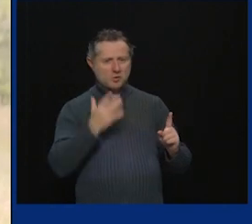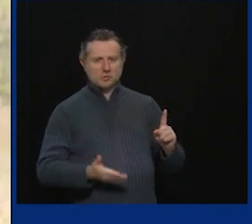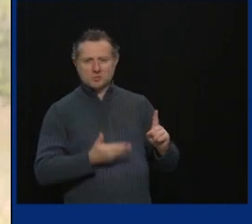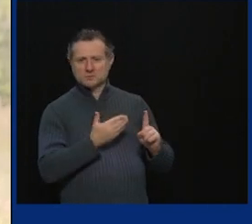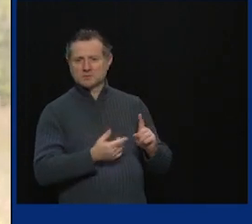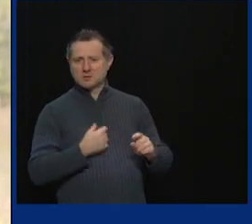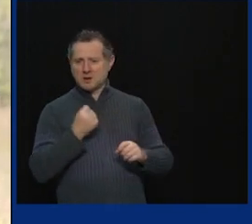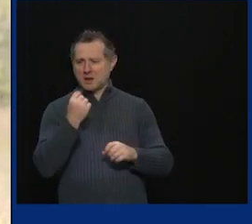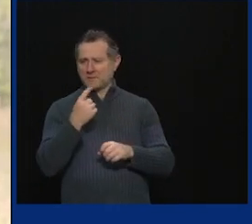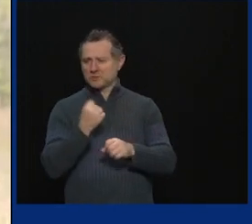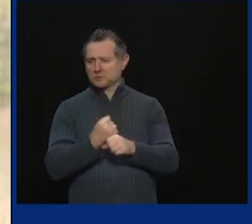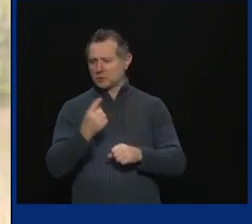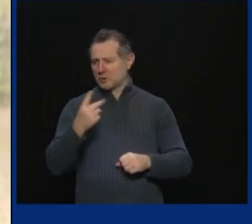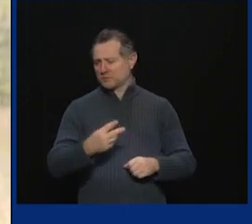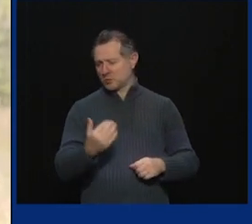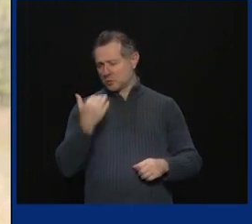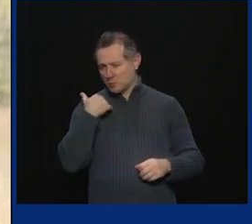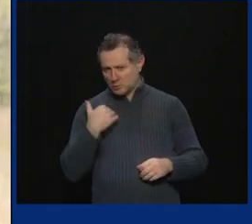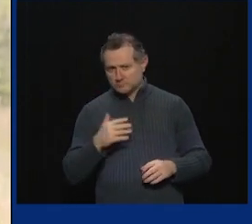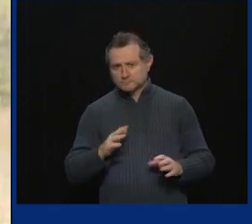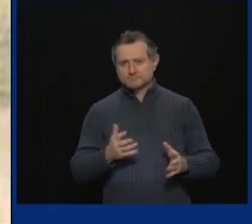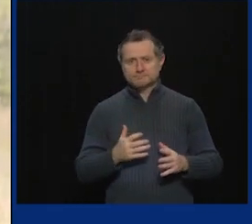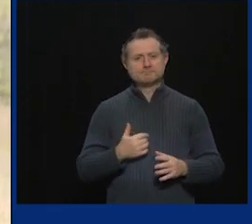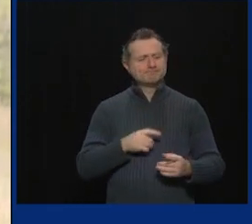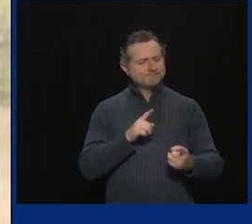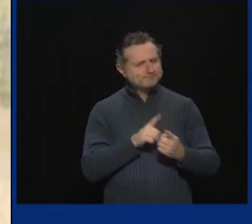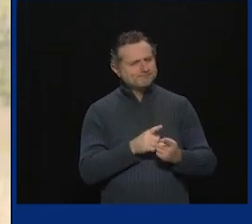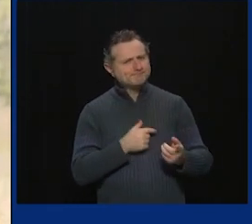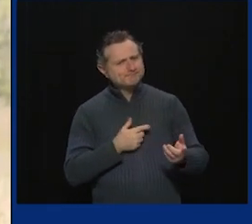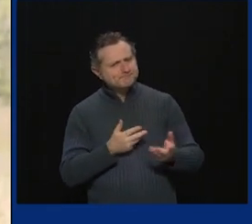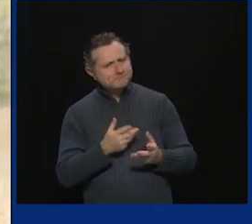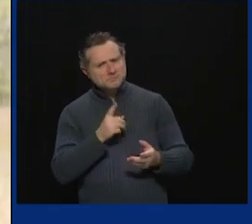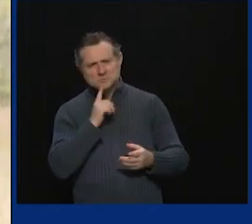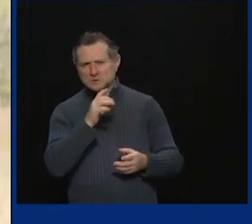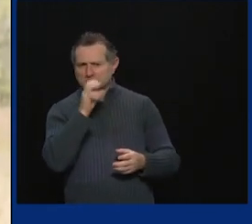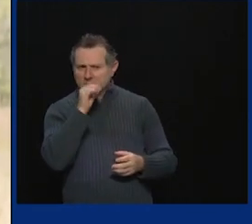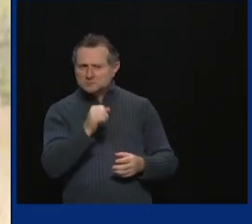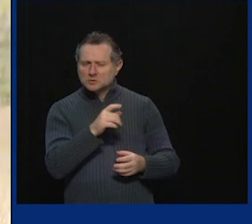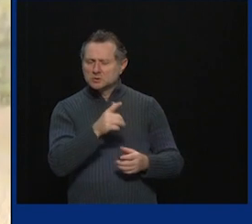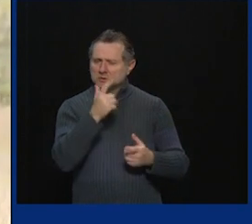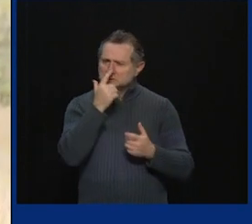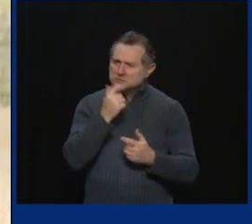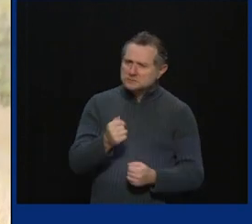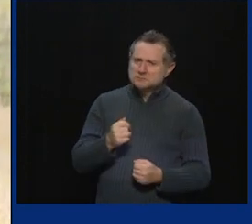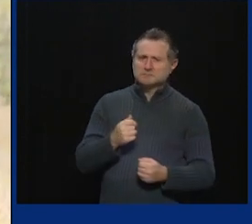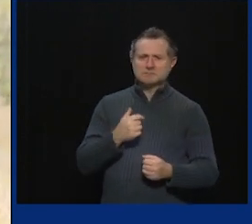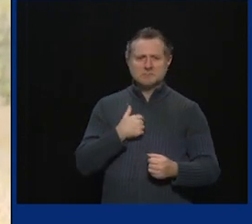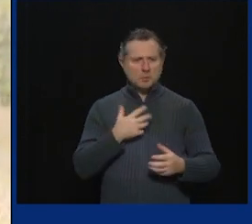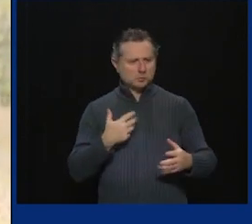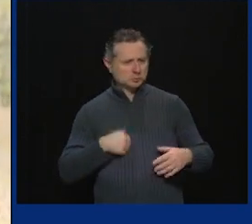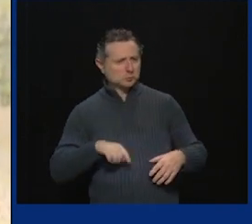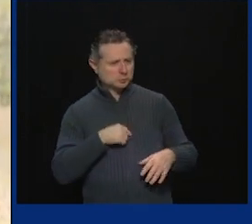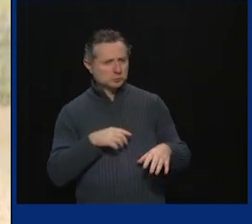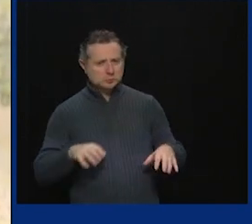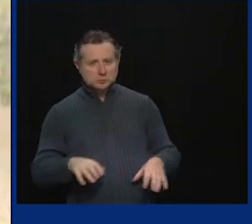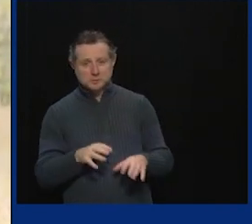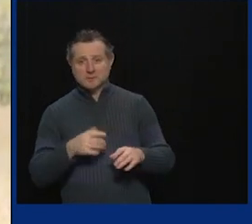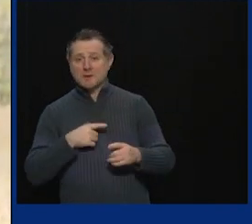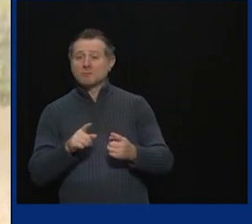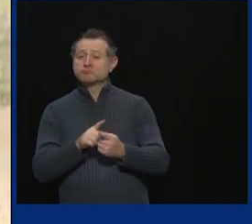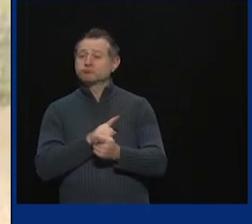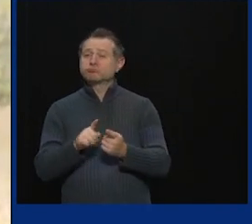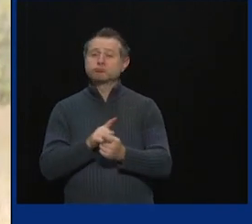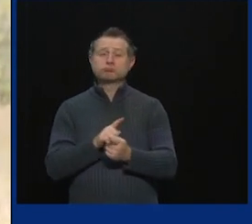And, she had such an interest in what we're doing. I meet many politicians, and, there's some great ones like